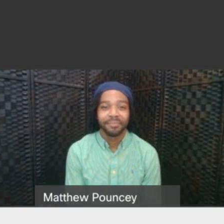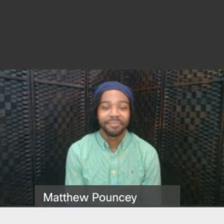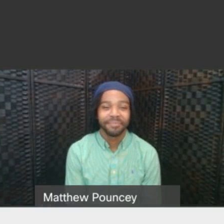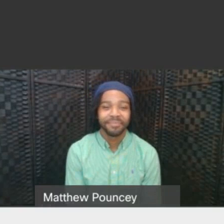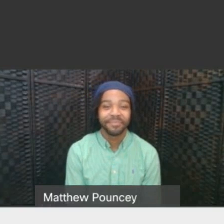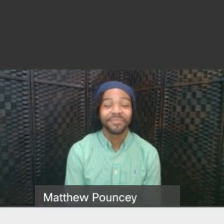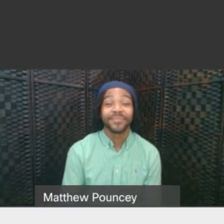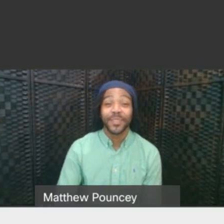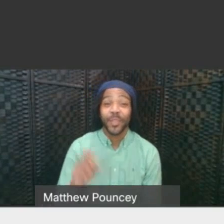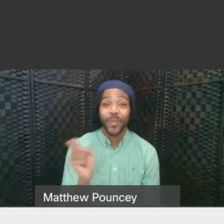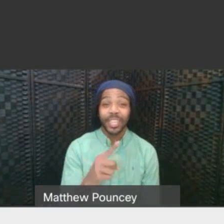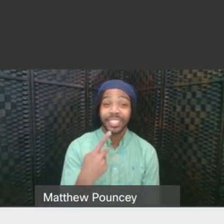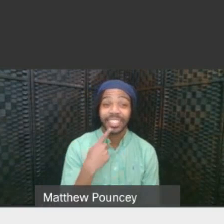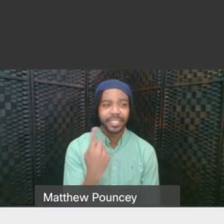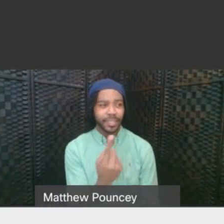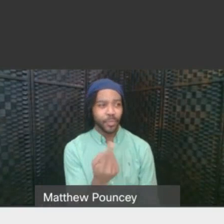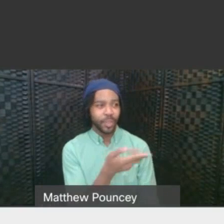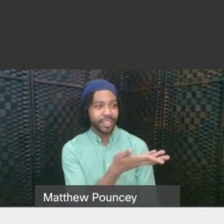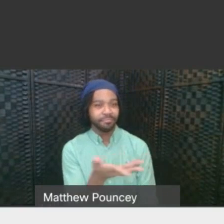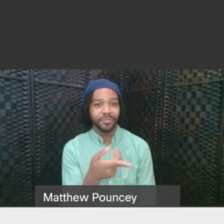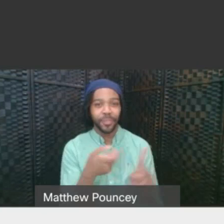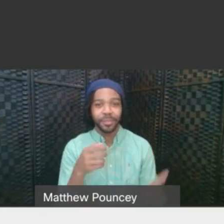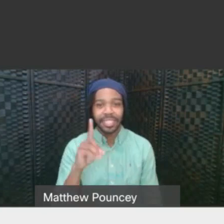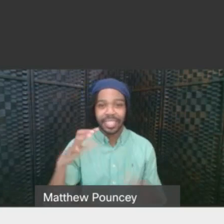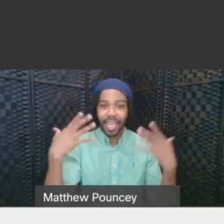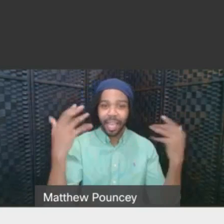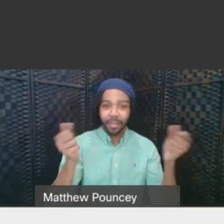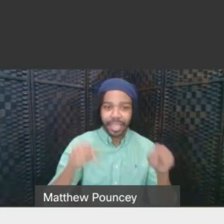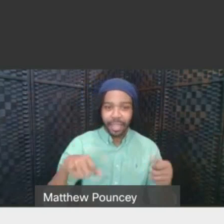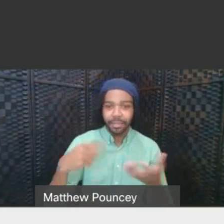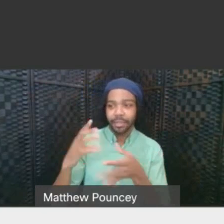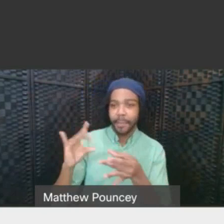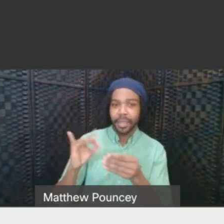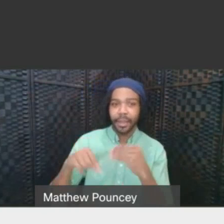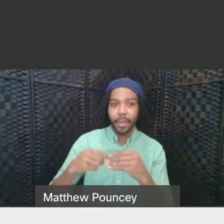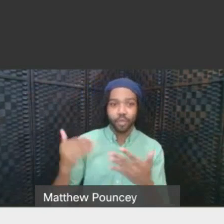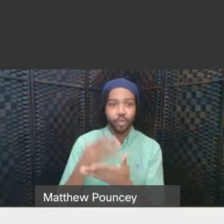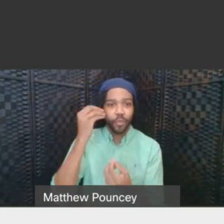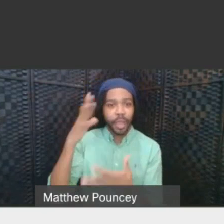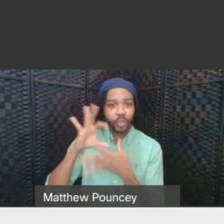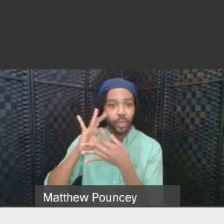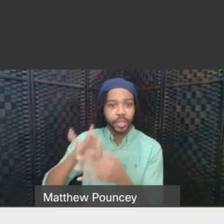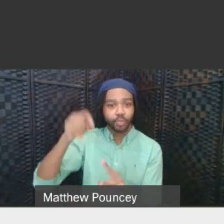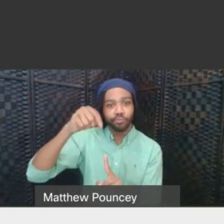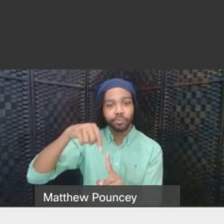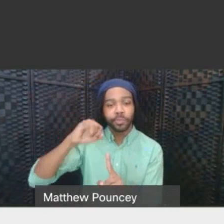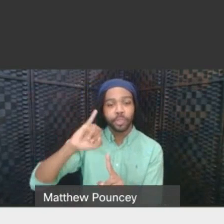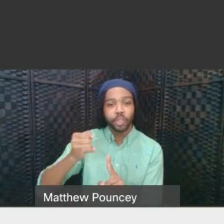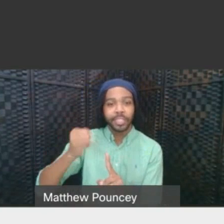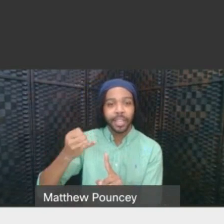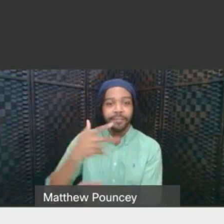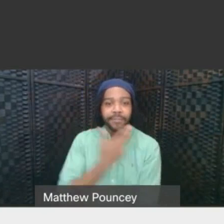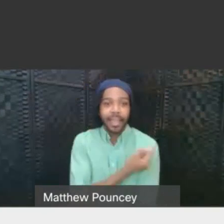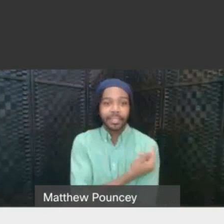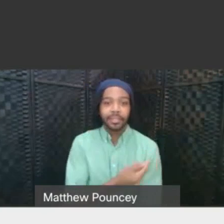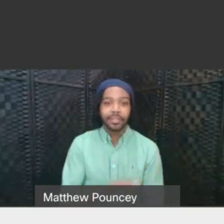Is there someone from DC Health who could comment on the new information about the J&J vaccine?